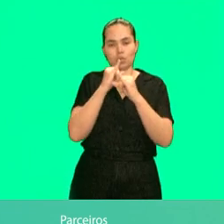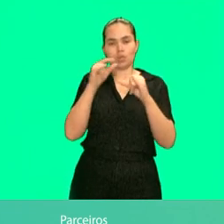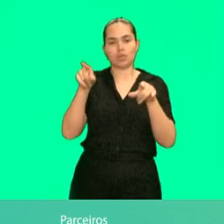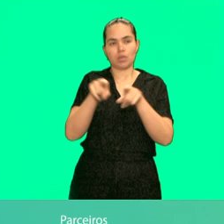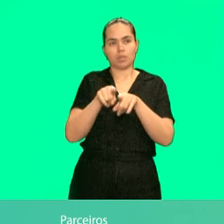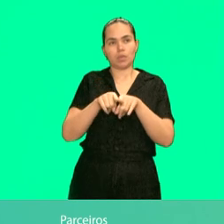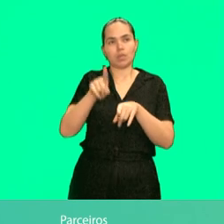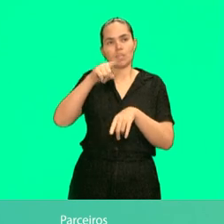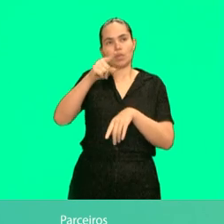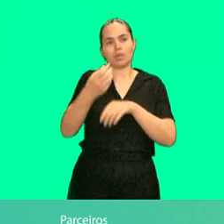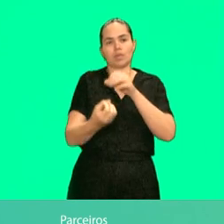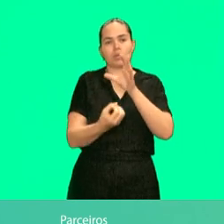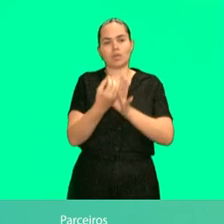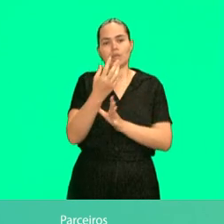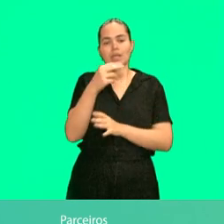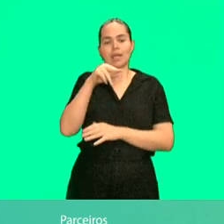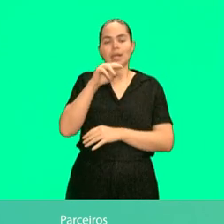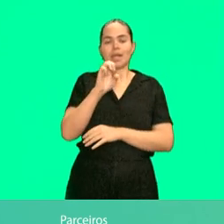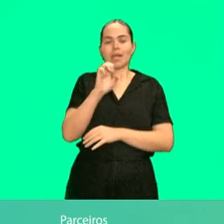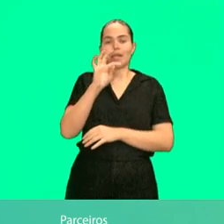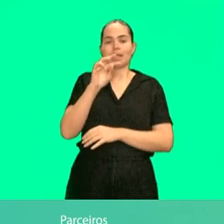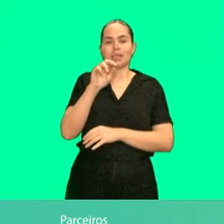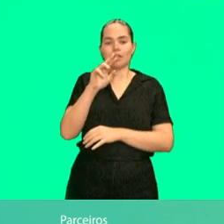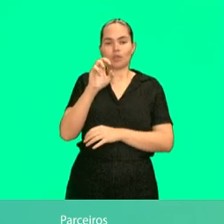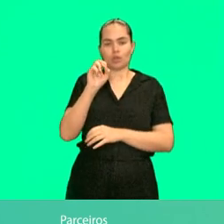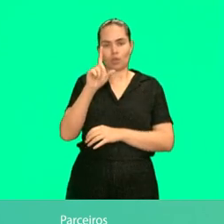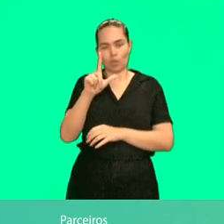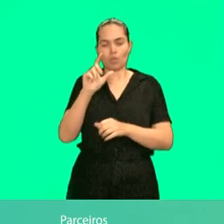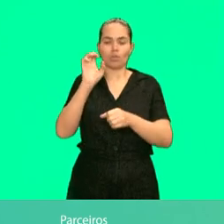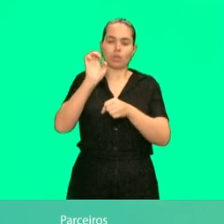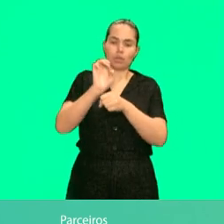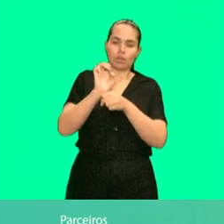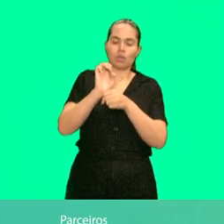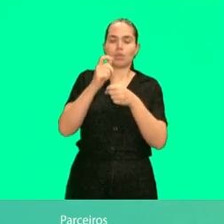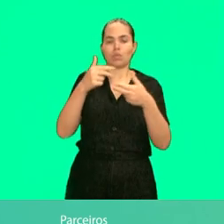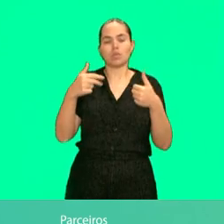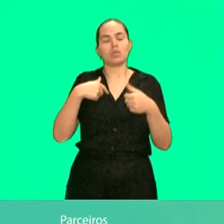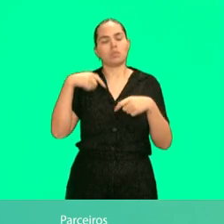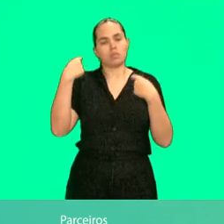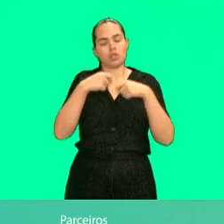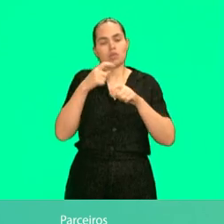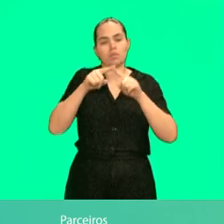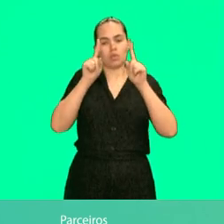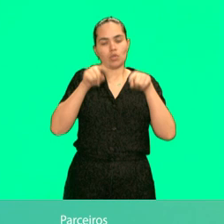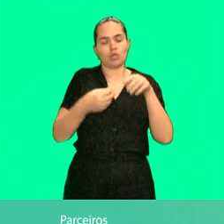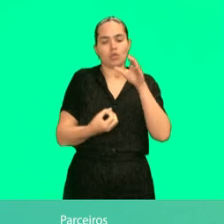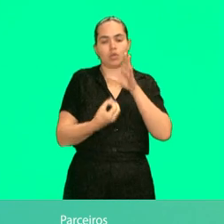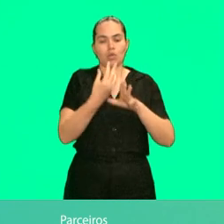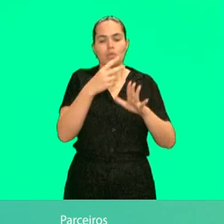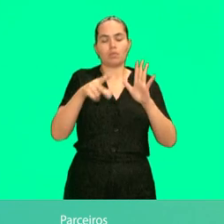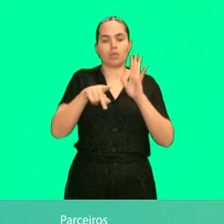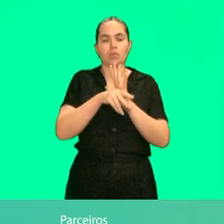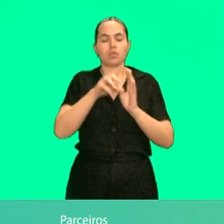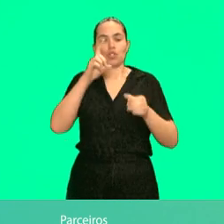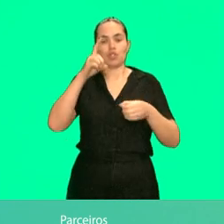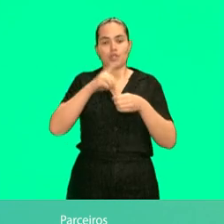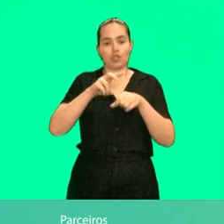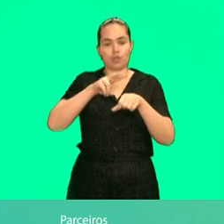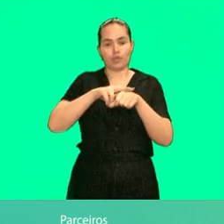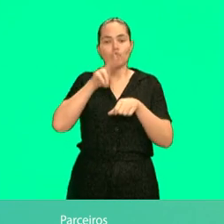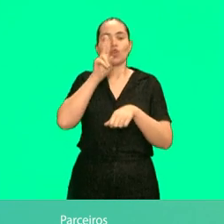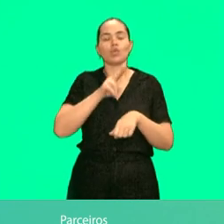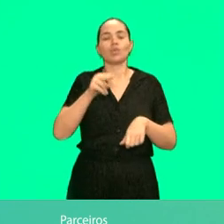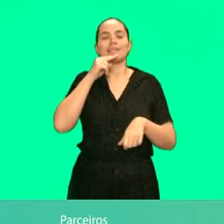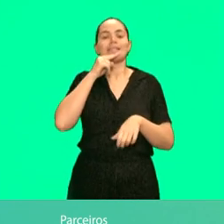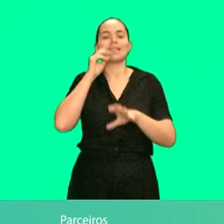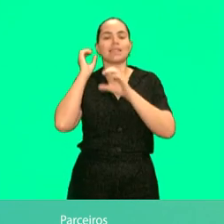using in refining plants, and also I can produce ethanol and diesel. I participated in a